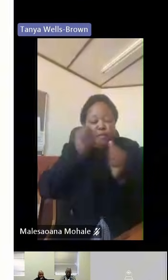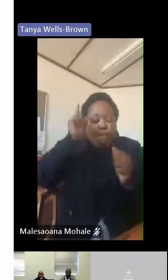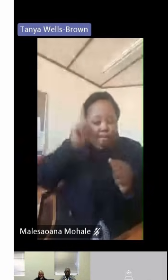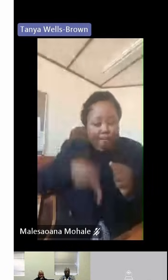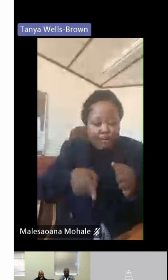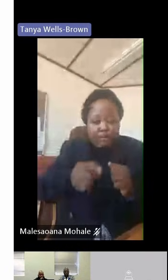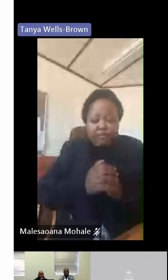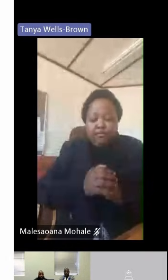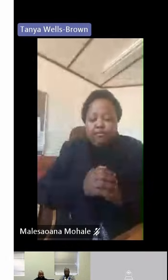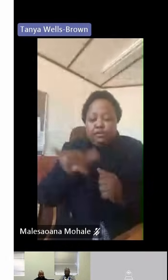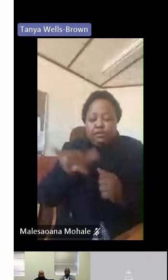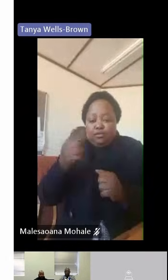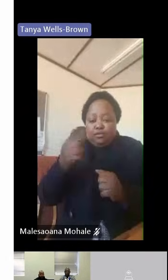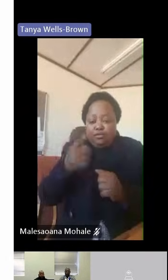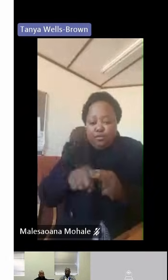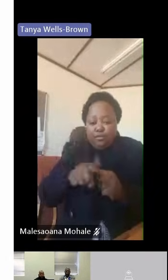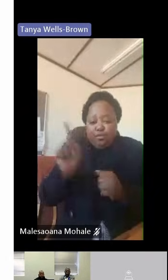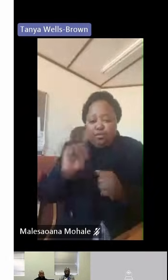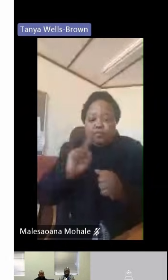legislative processes.